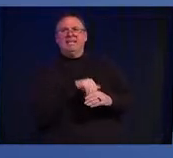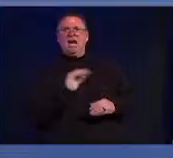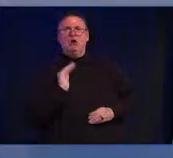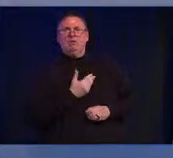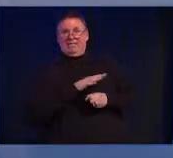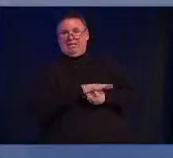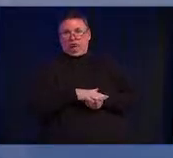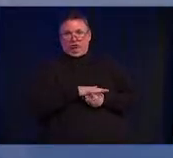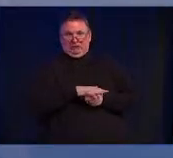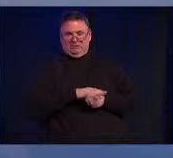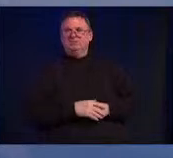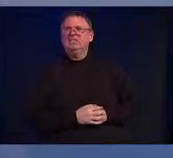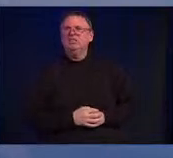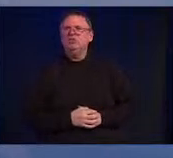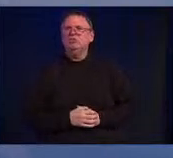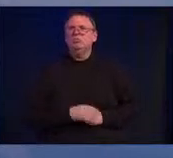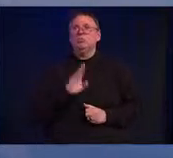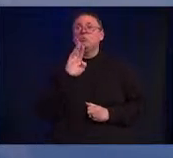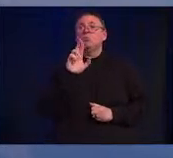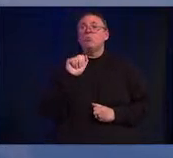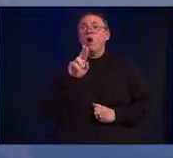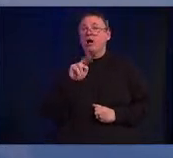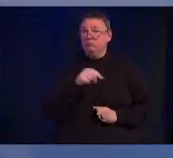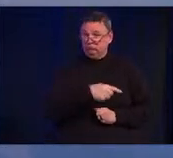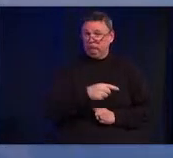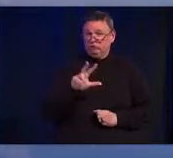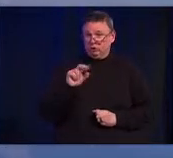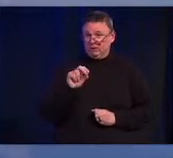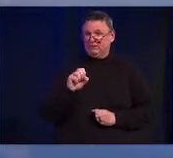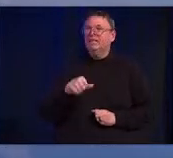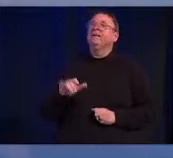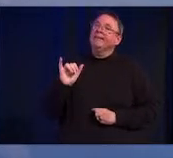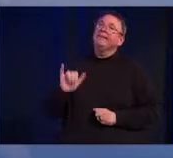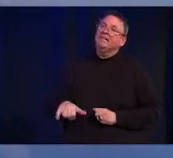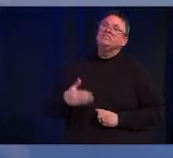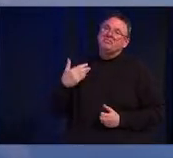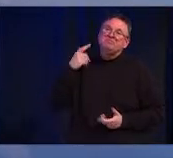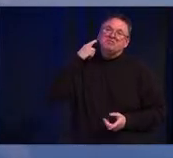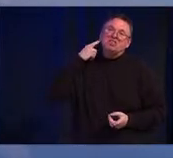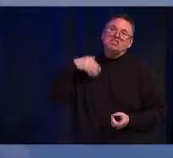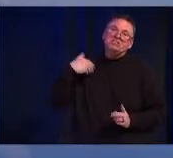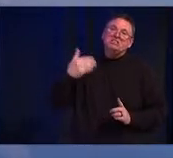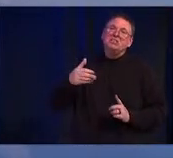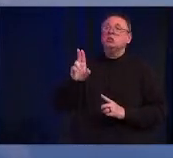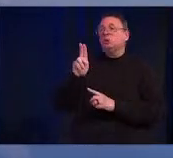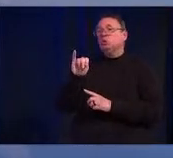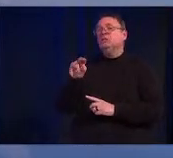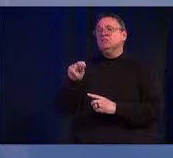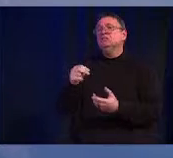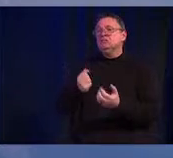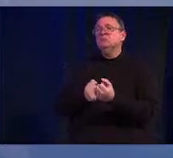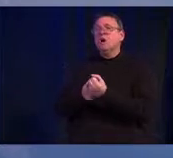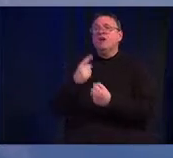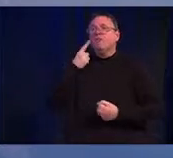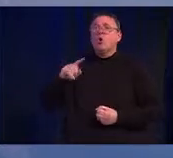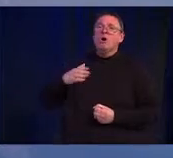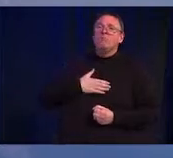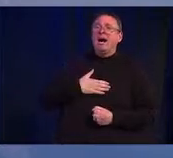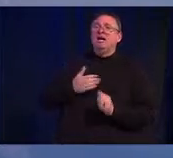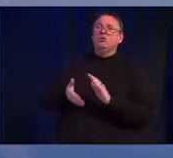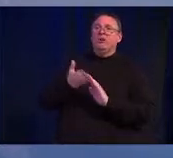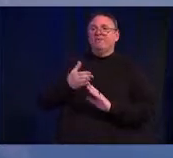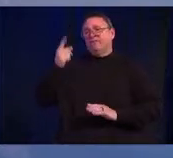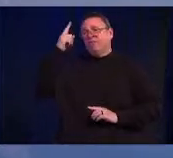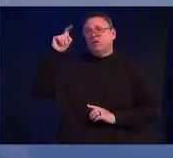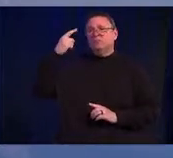30 seconds, please. So that topic comes up often. Getting union support for my run for governor means that you